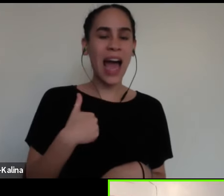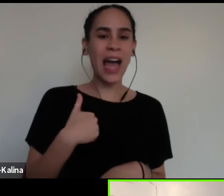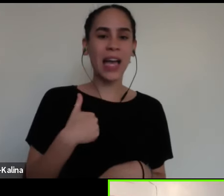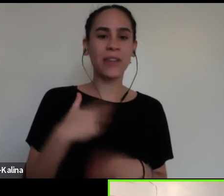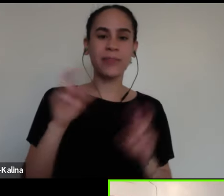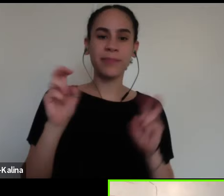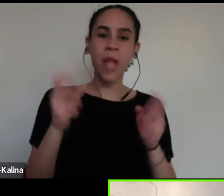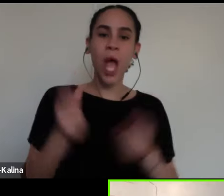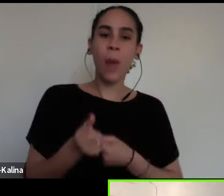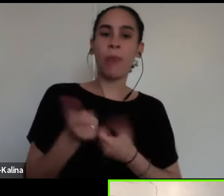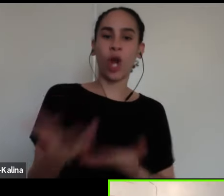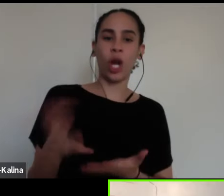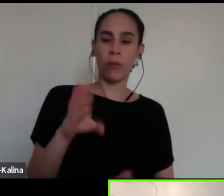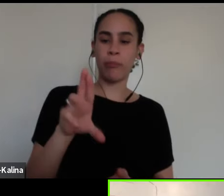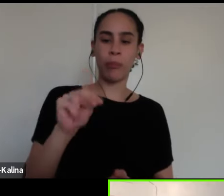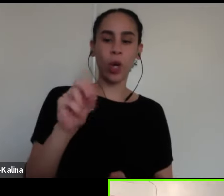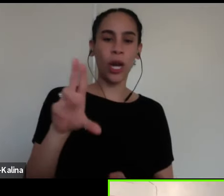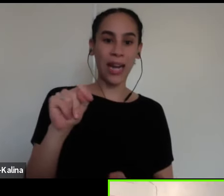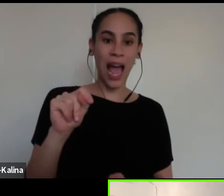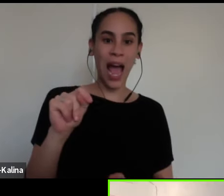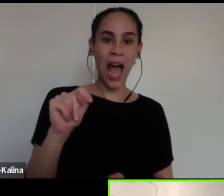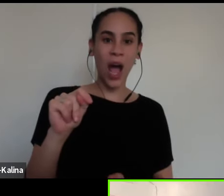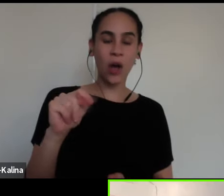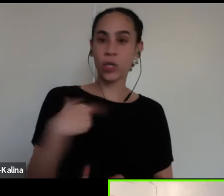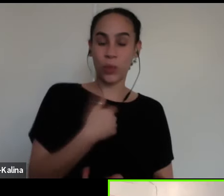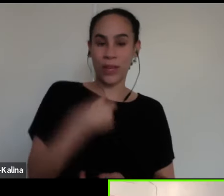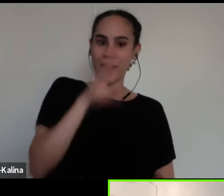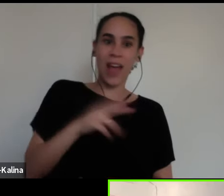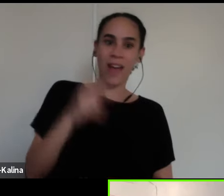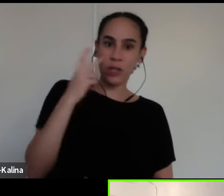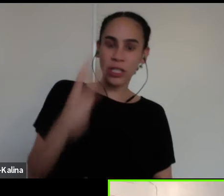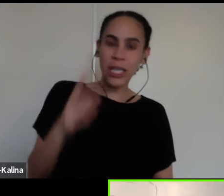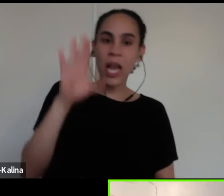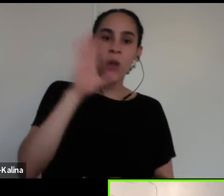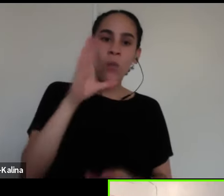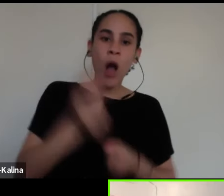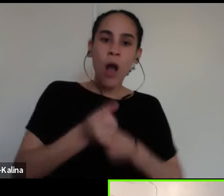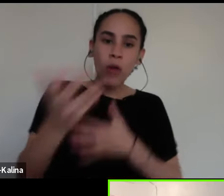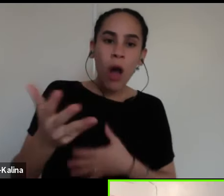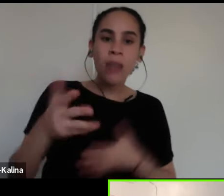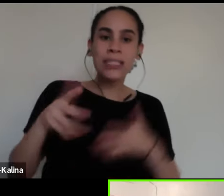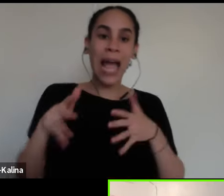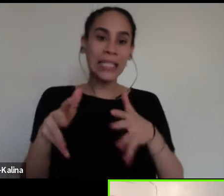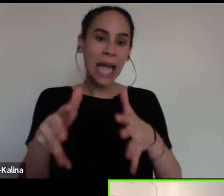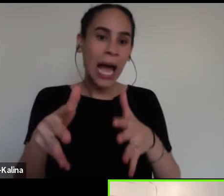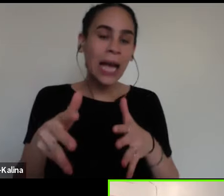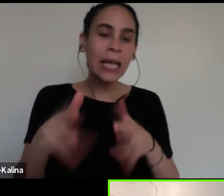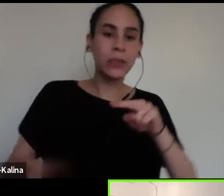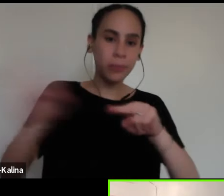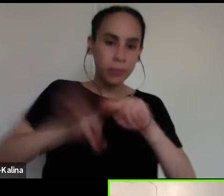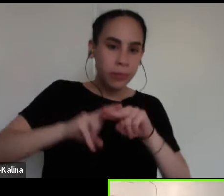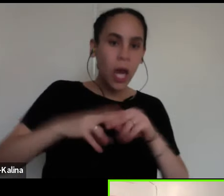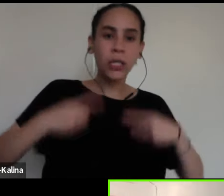we've never seen before, which will result in anxiety and depression and all of these other things. And it'll be really hard to point out why that has